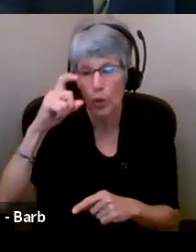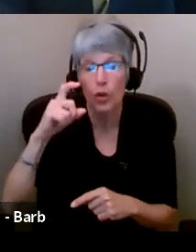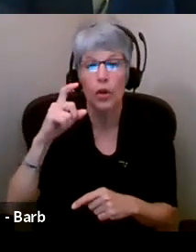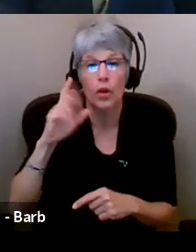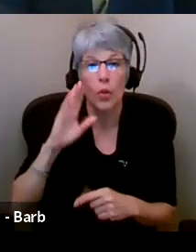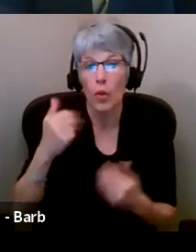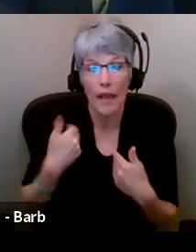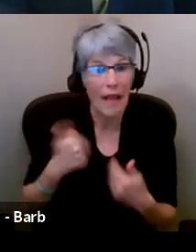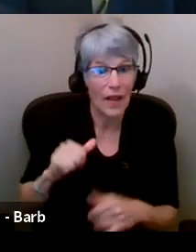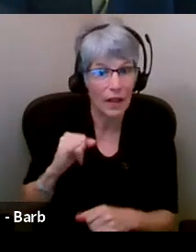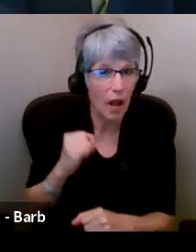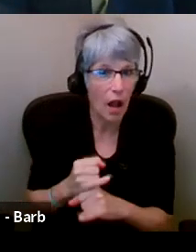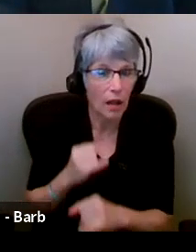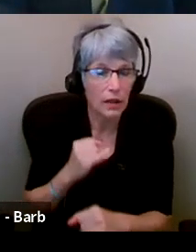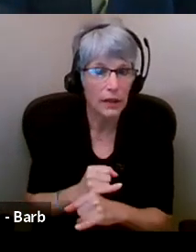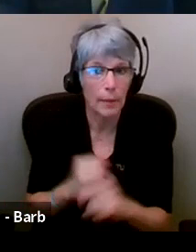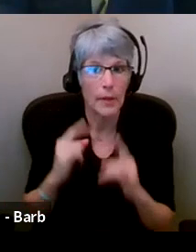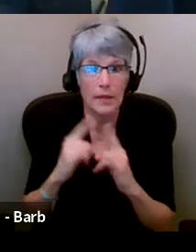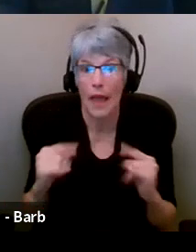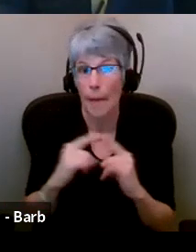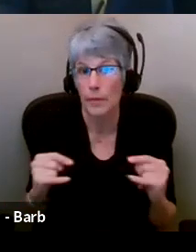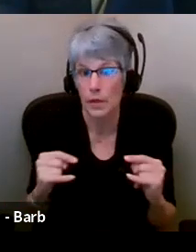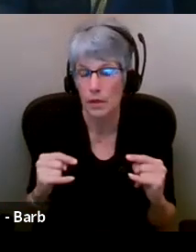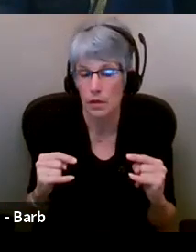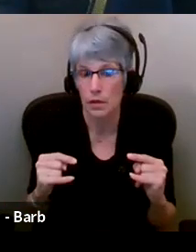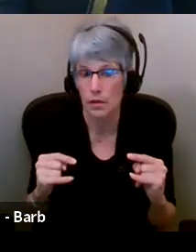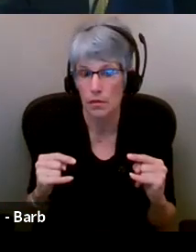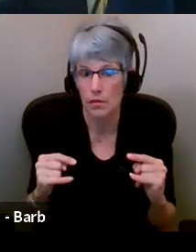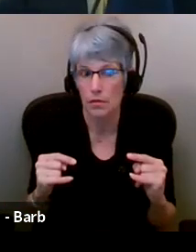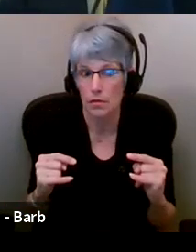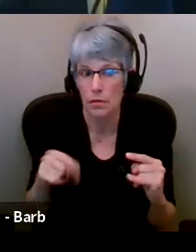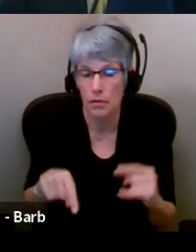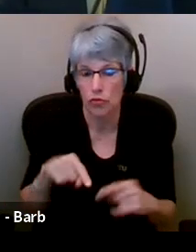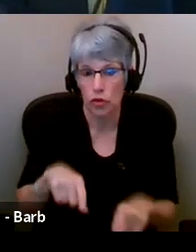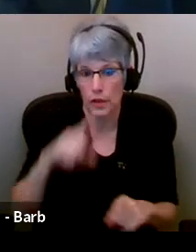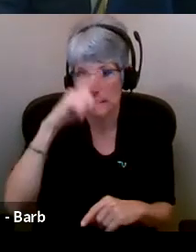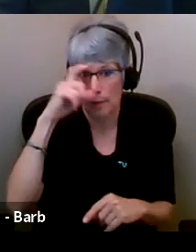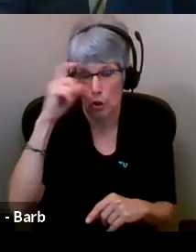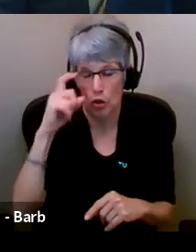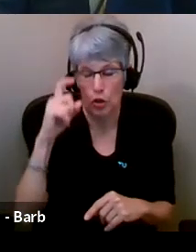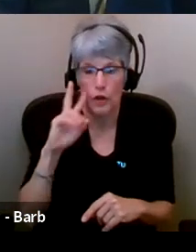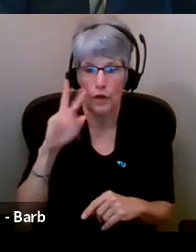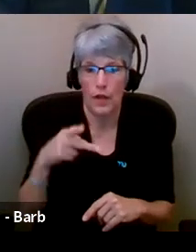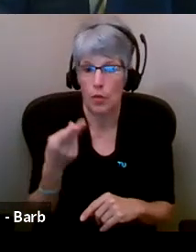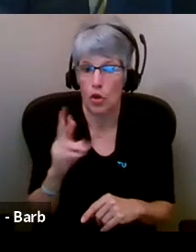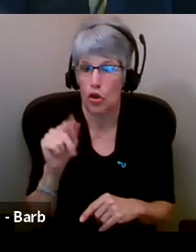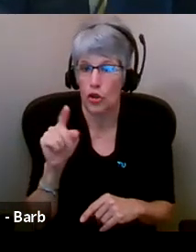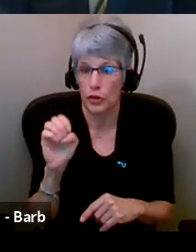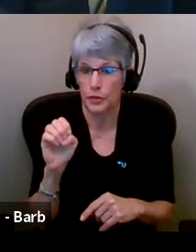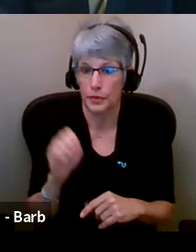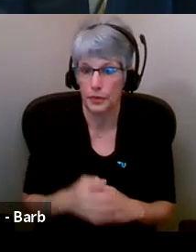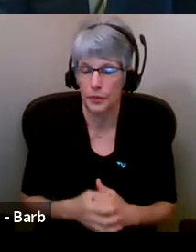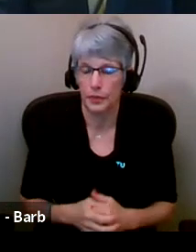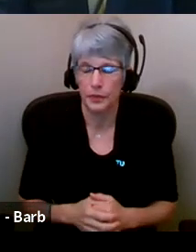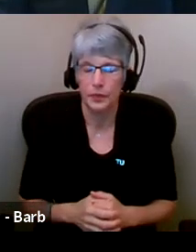any on-campus camps that are being held this summer? I'll go to Vice President Hurte to provide some updates in regards to camps on